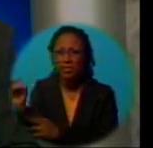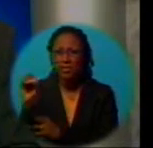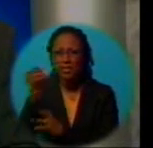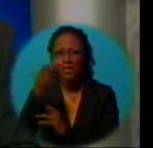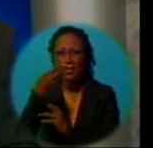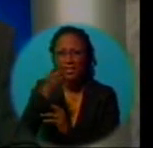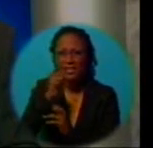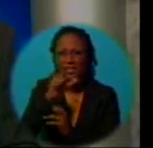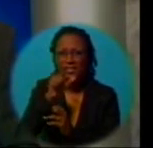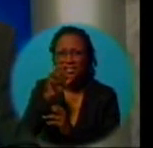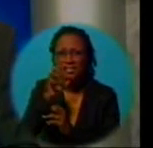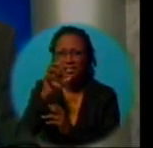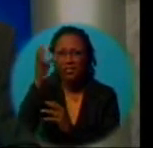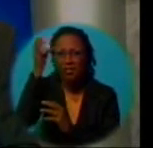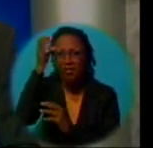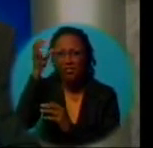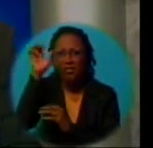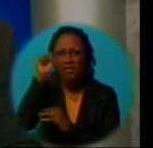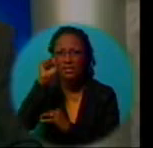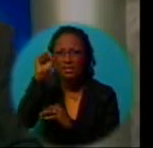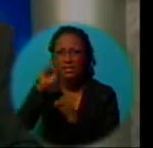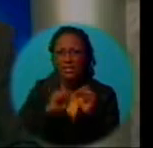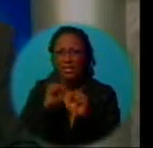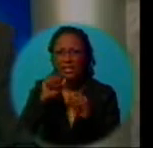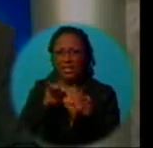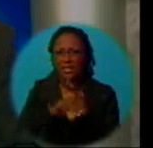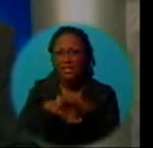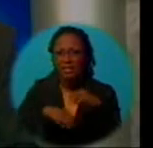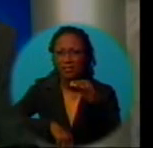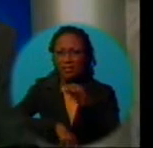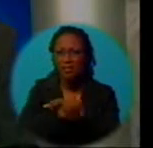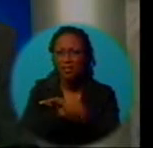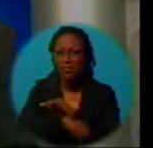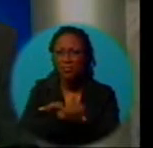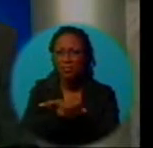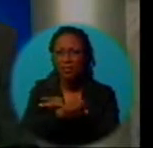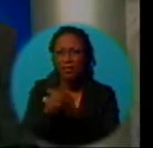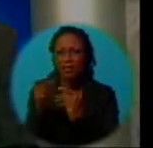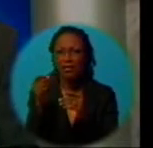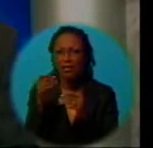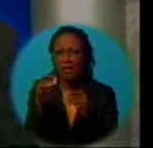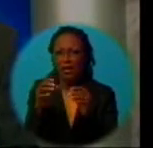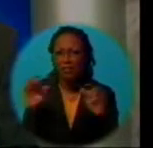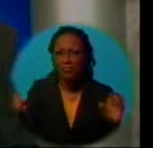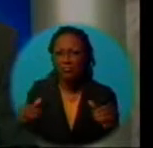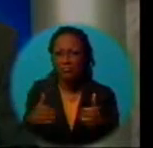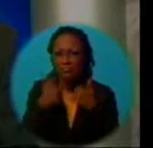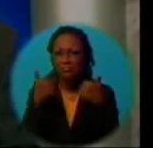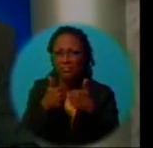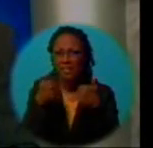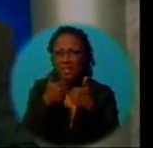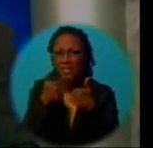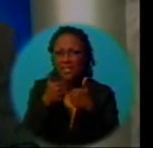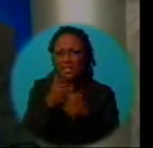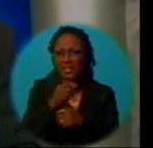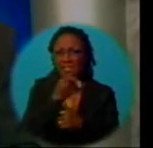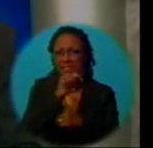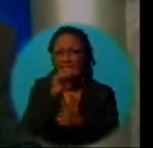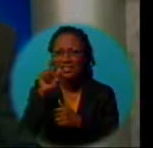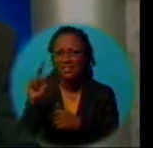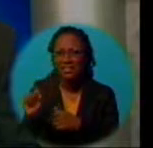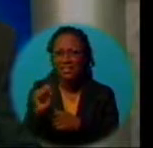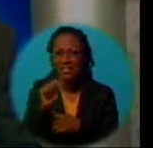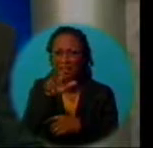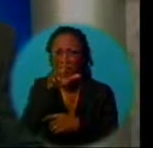Stadium in Trinidad moments ago in their FIFA World Cup qualifier. The score was 1-0 at halftime, but then TNT put three past